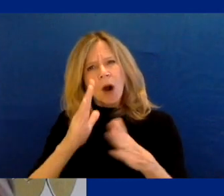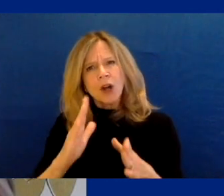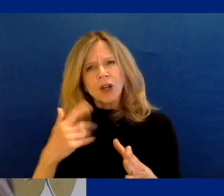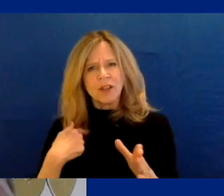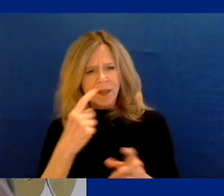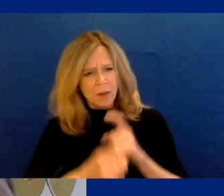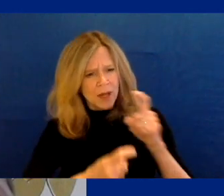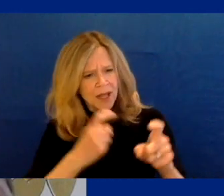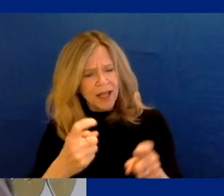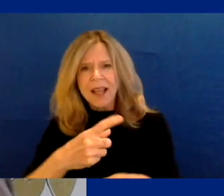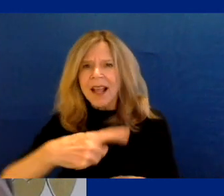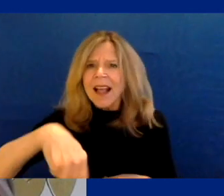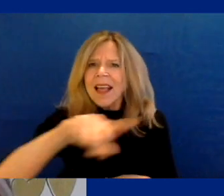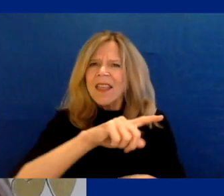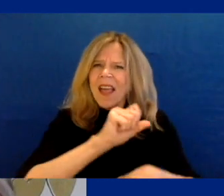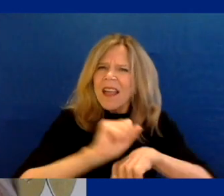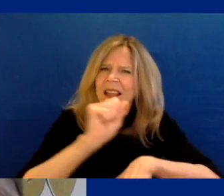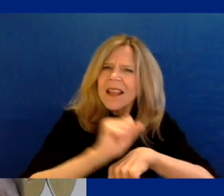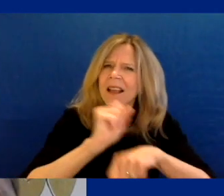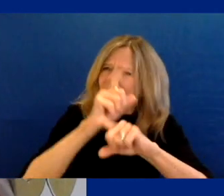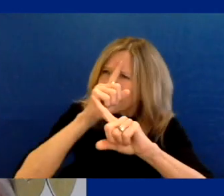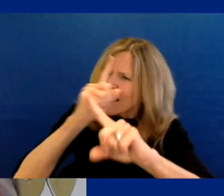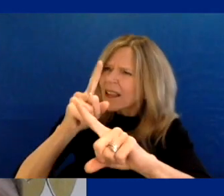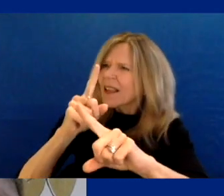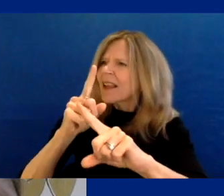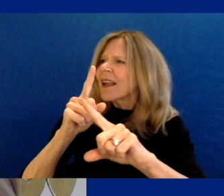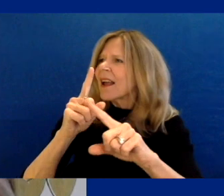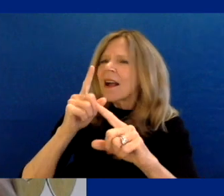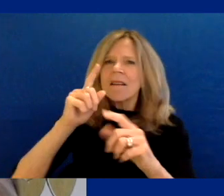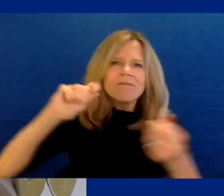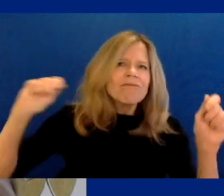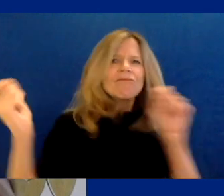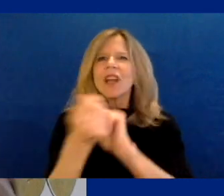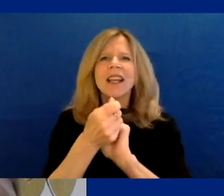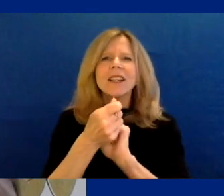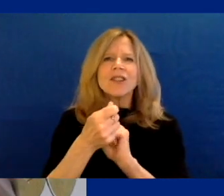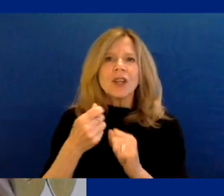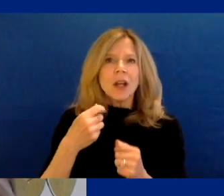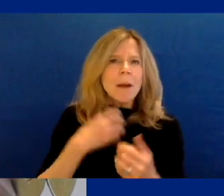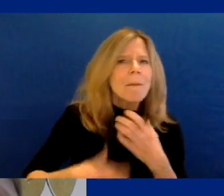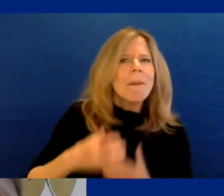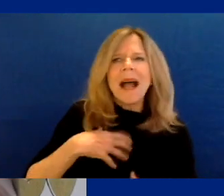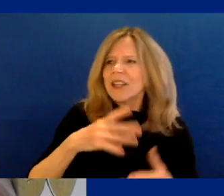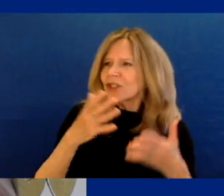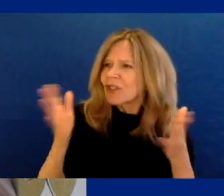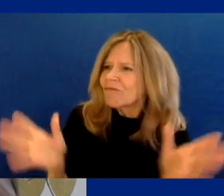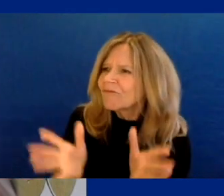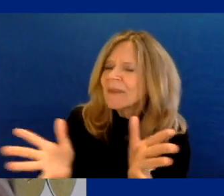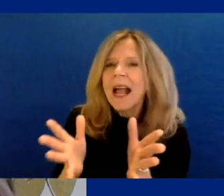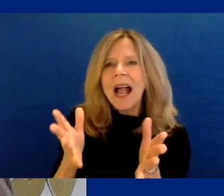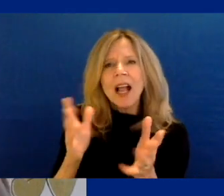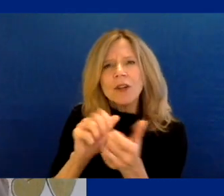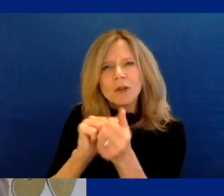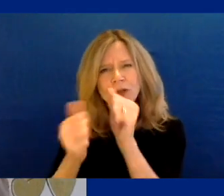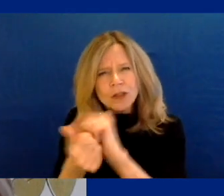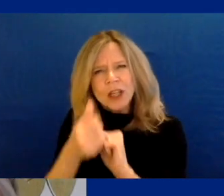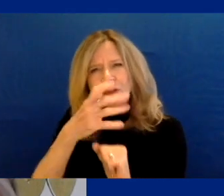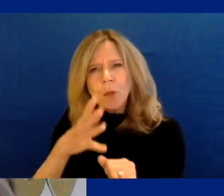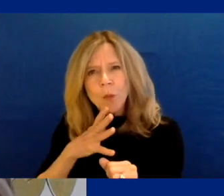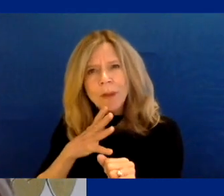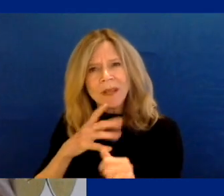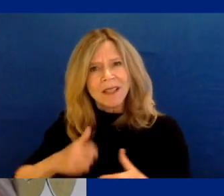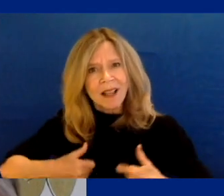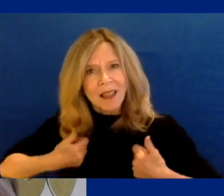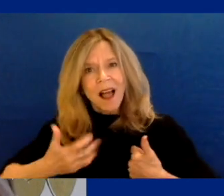of passion, dedication, and creating bold solutions that not only transform the lives of women and families, but the communities they